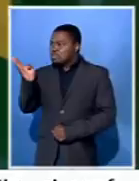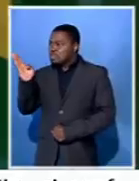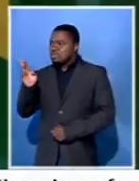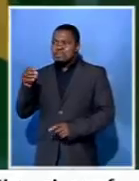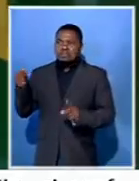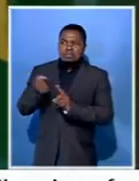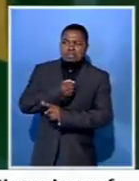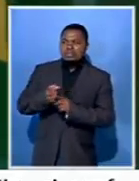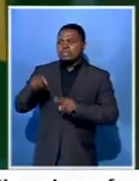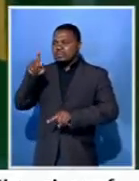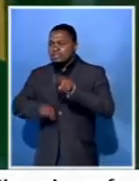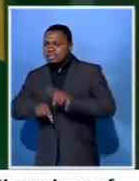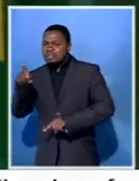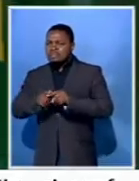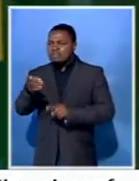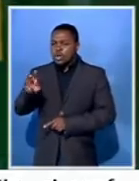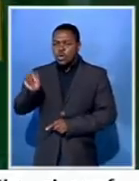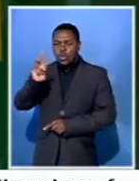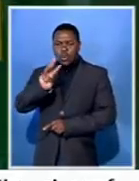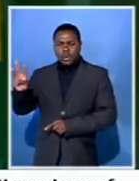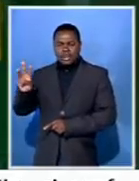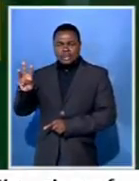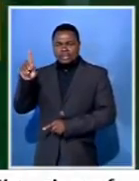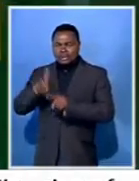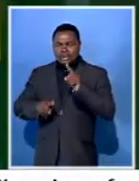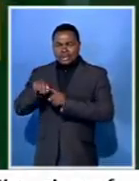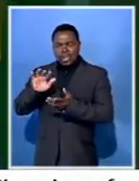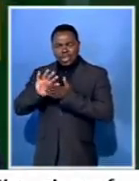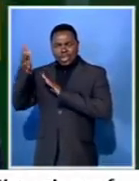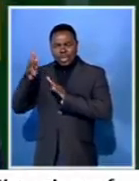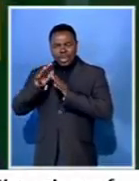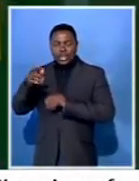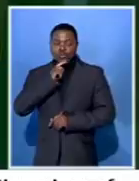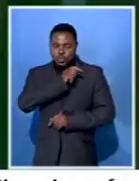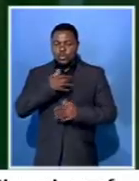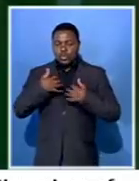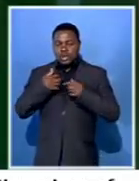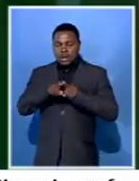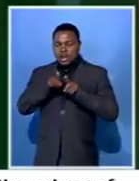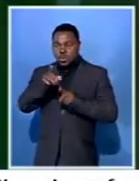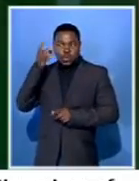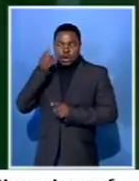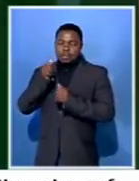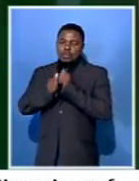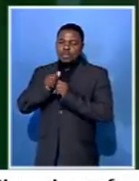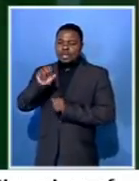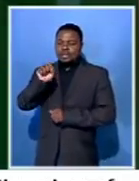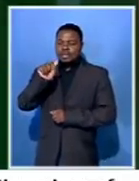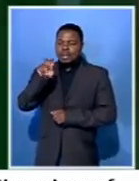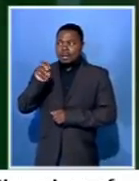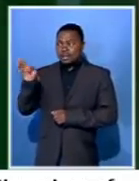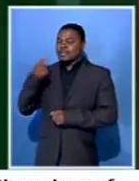seized the Northwest in the last few days, as we heard from Uputsten. Like